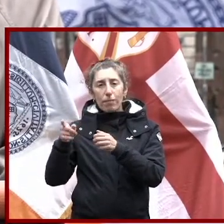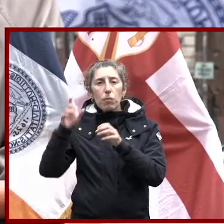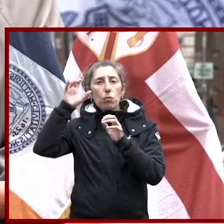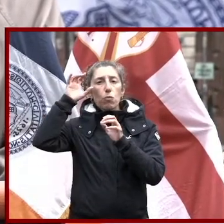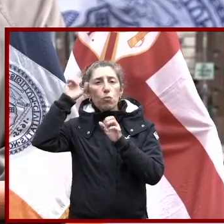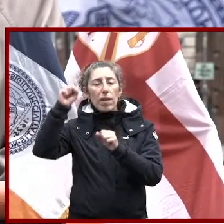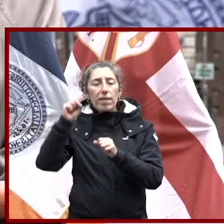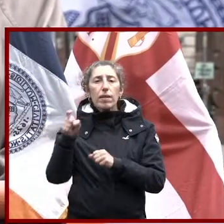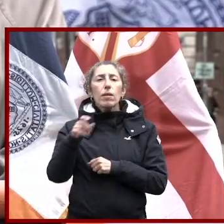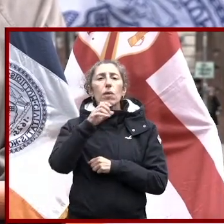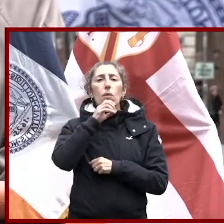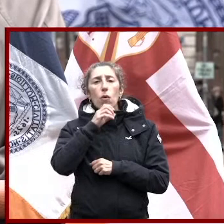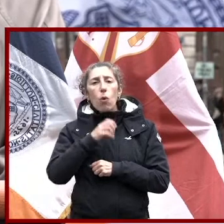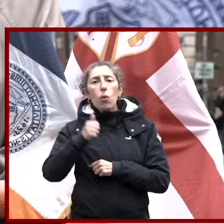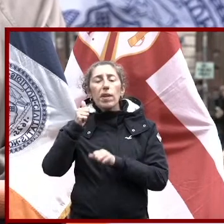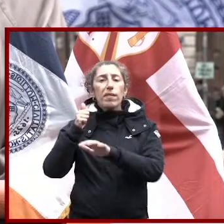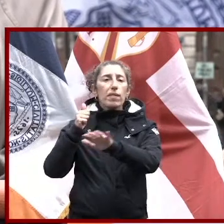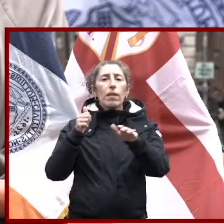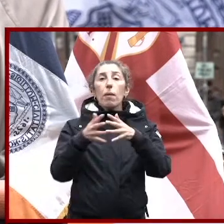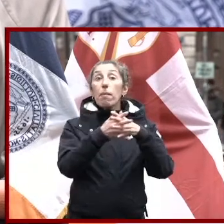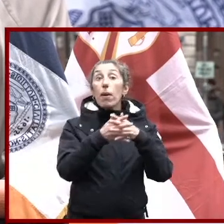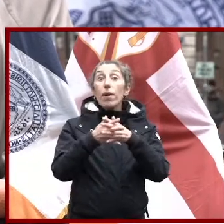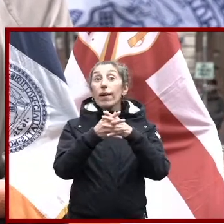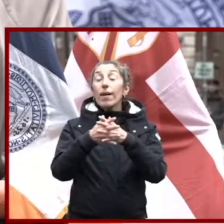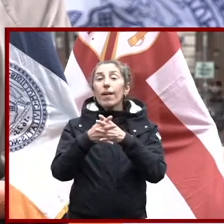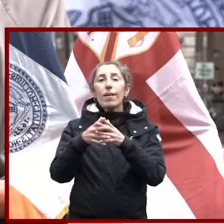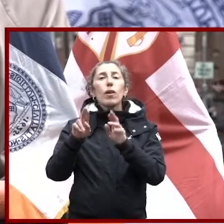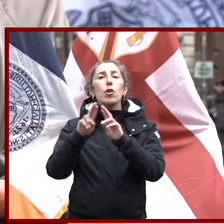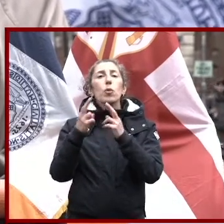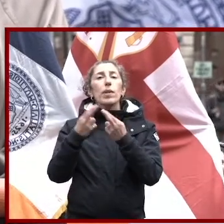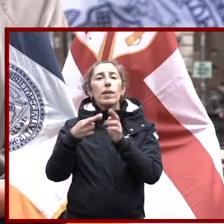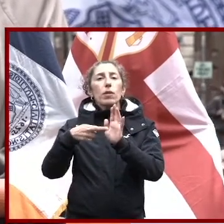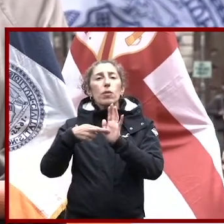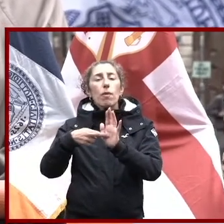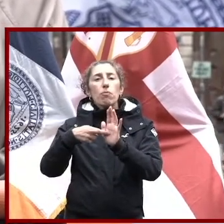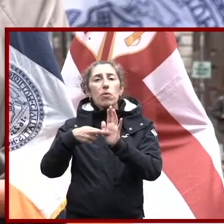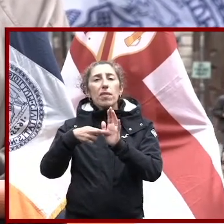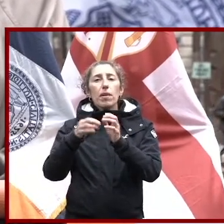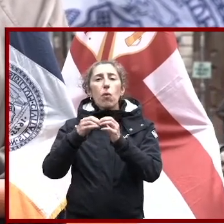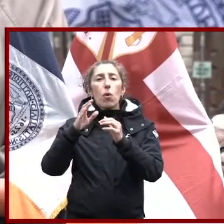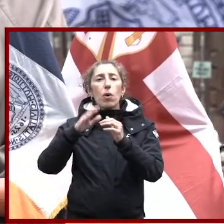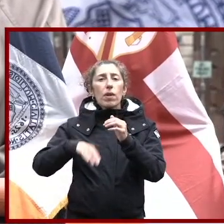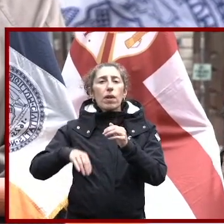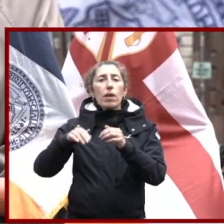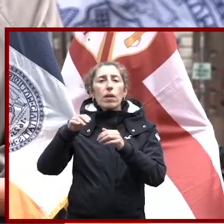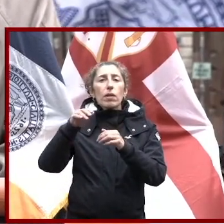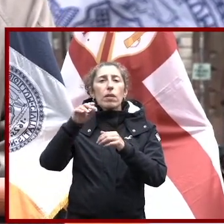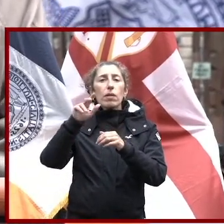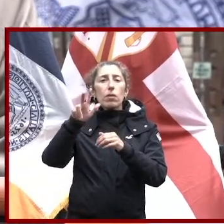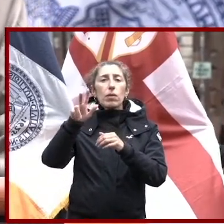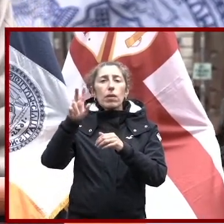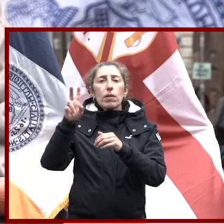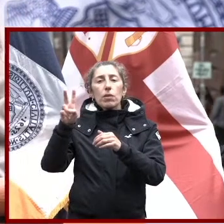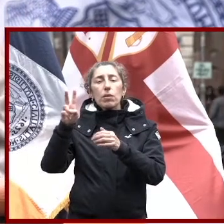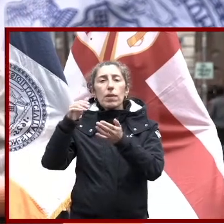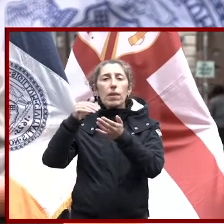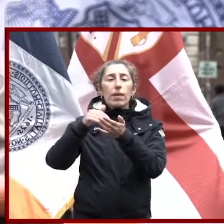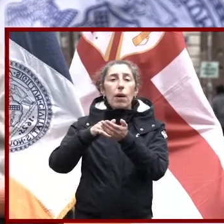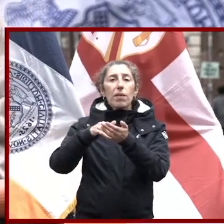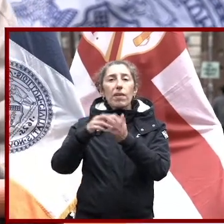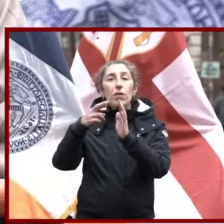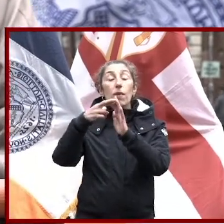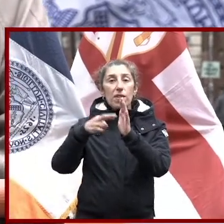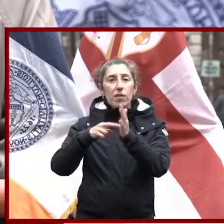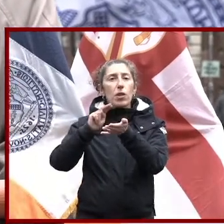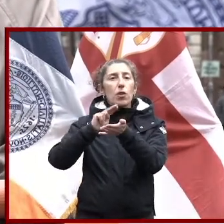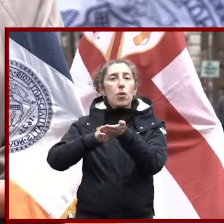nation, representing more than 42,000 registered nurses across the state of New York. Ms. Hagans